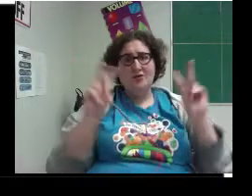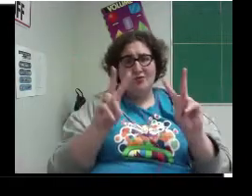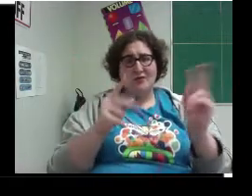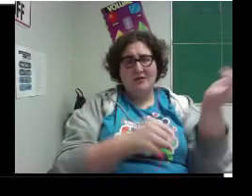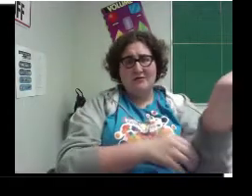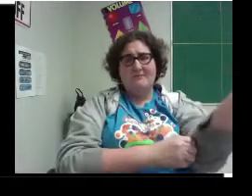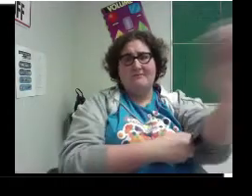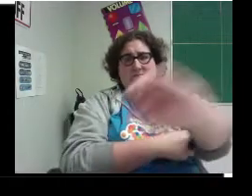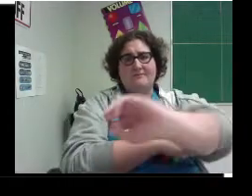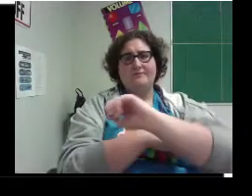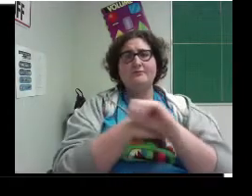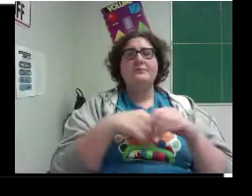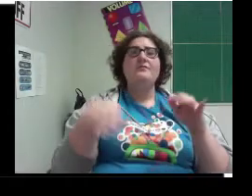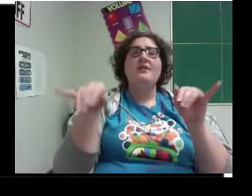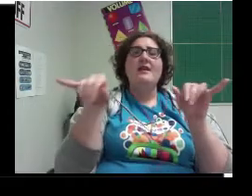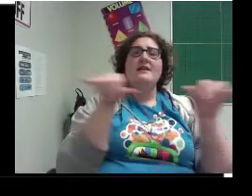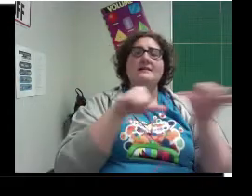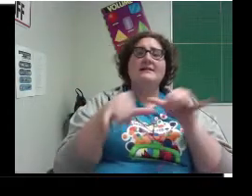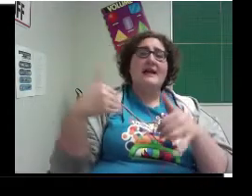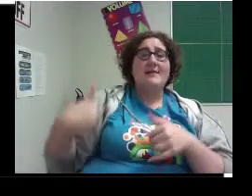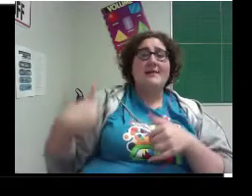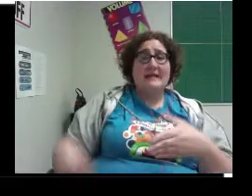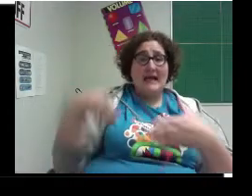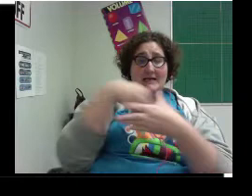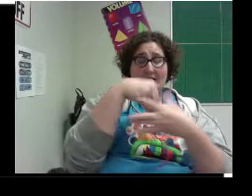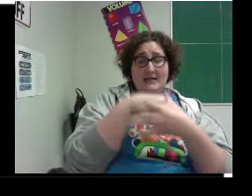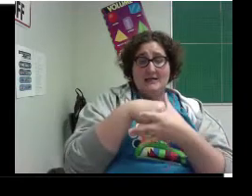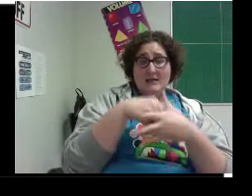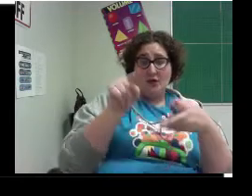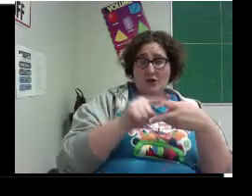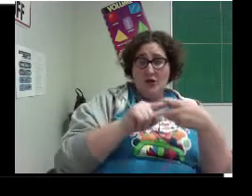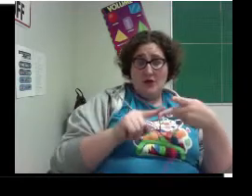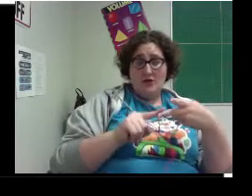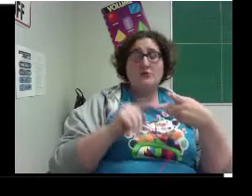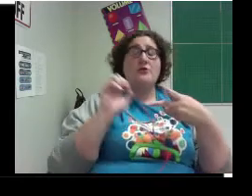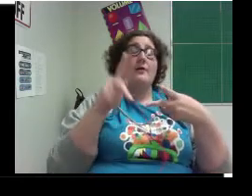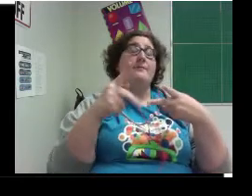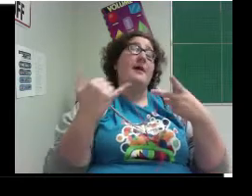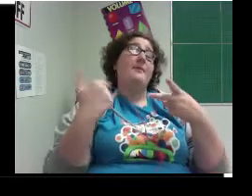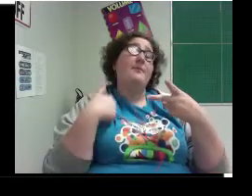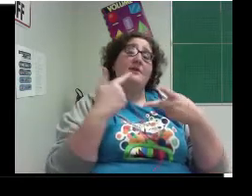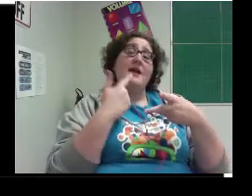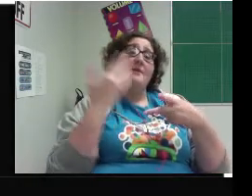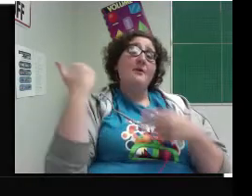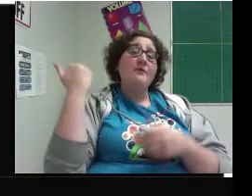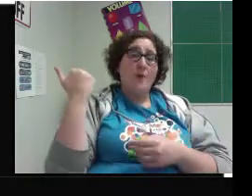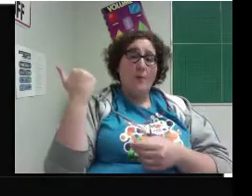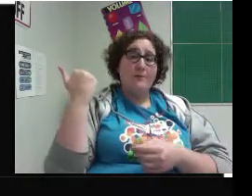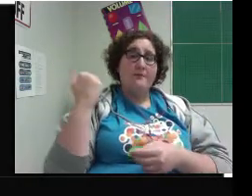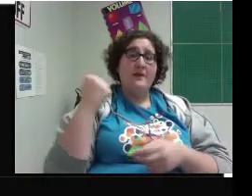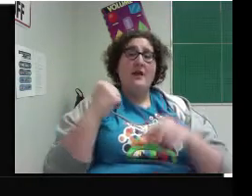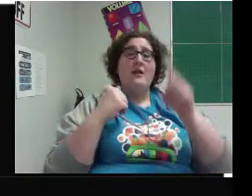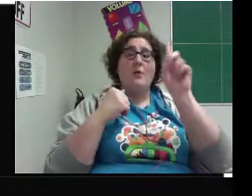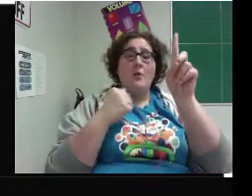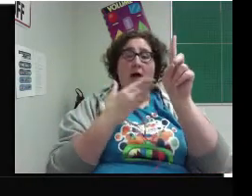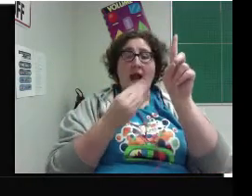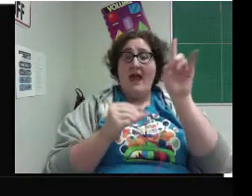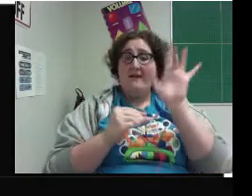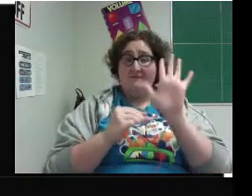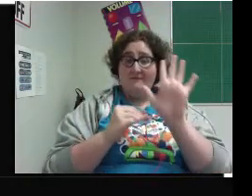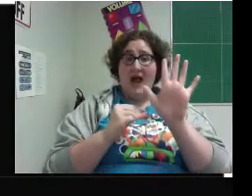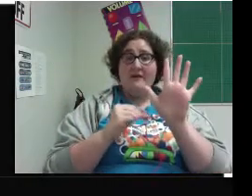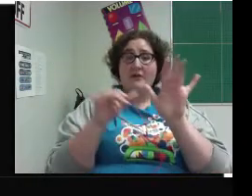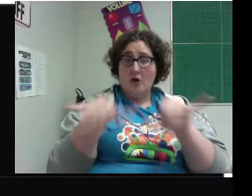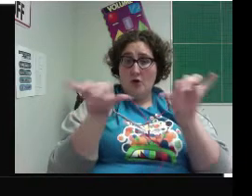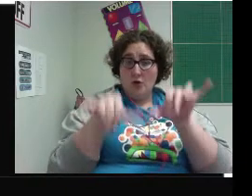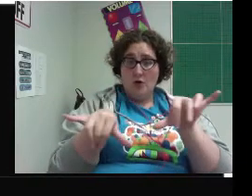Same side interior angles. Okay, now we said before that angle 1 was congruent to angle 5, and